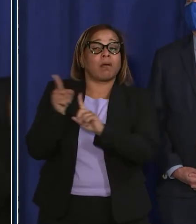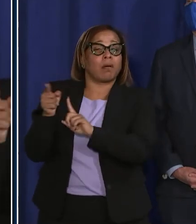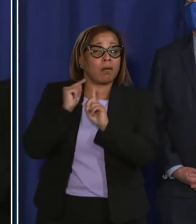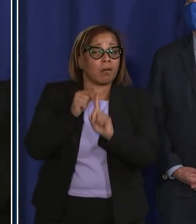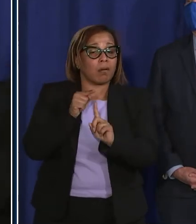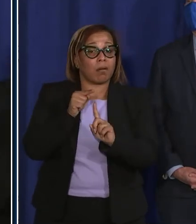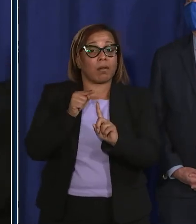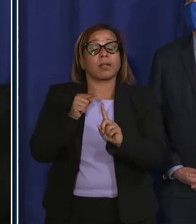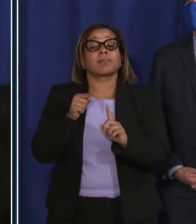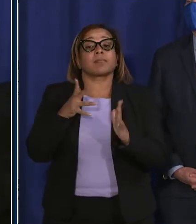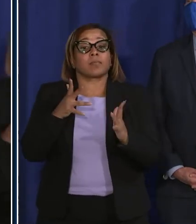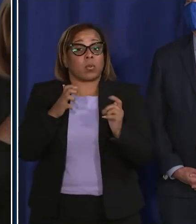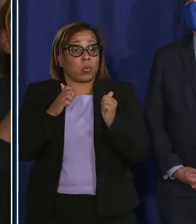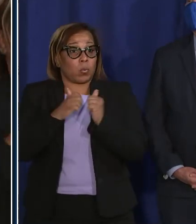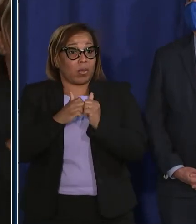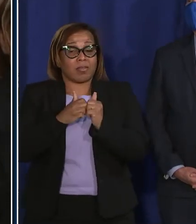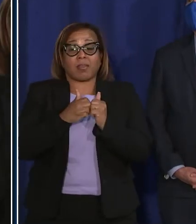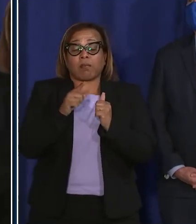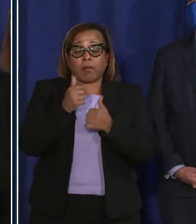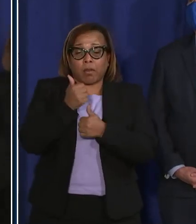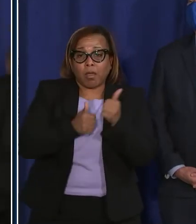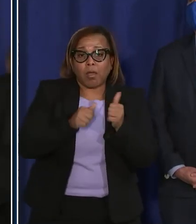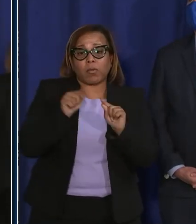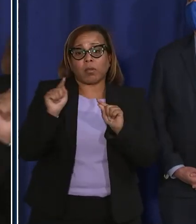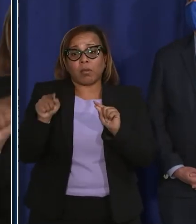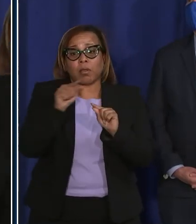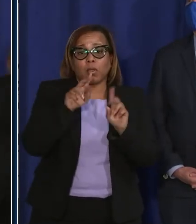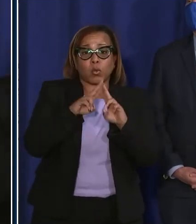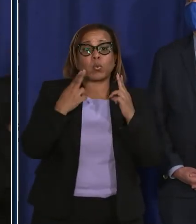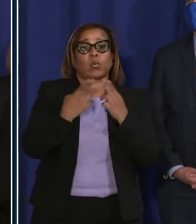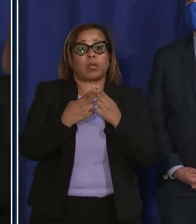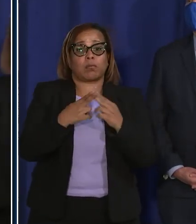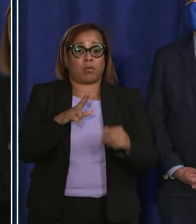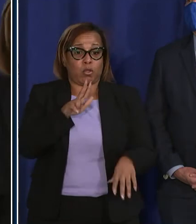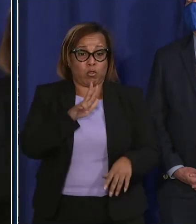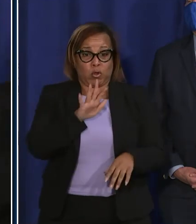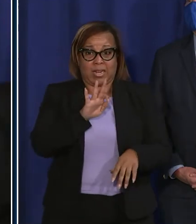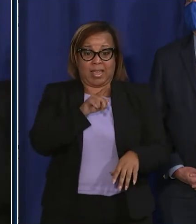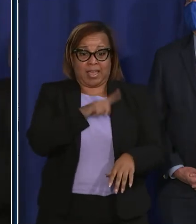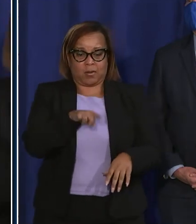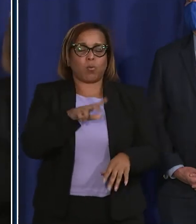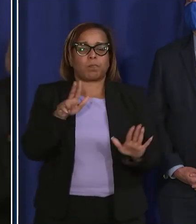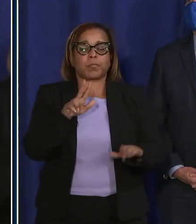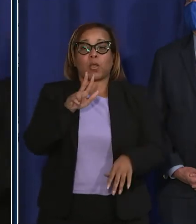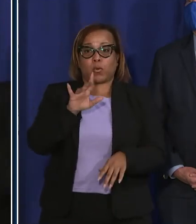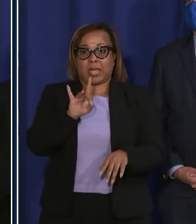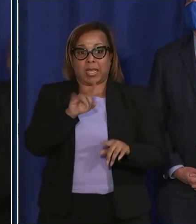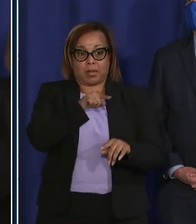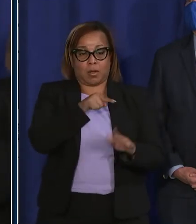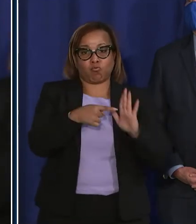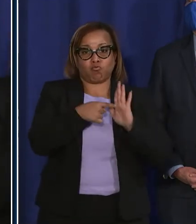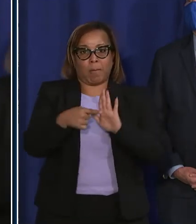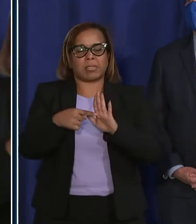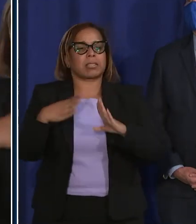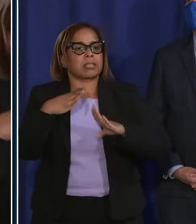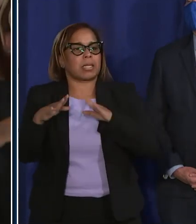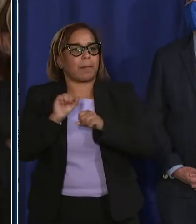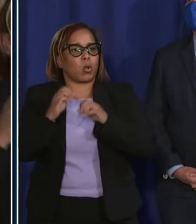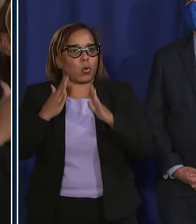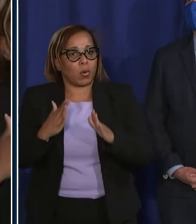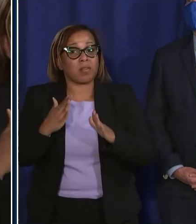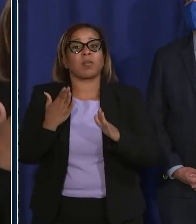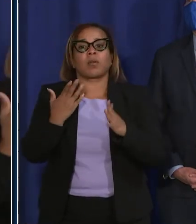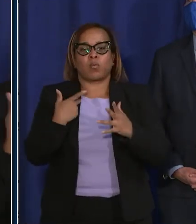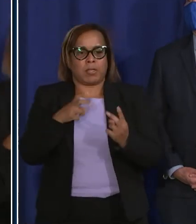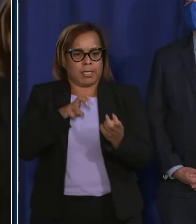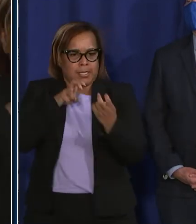is, like with every other union, 39 of which, or 38, I should say, that represent city employees. We sat